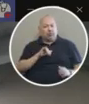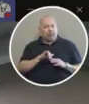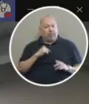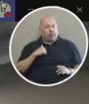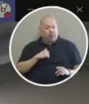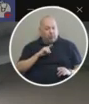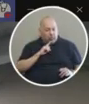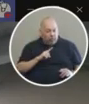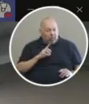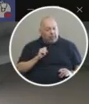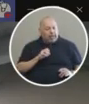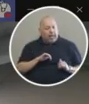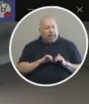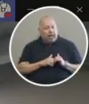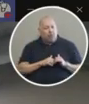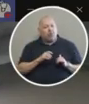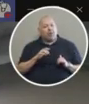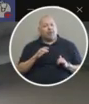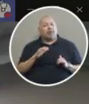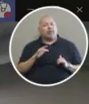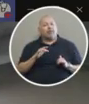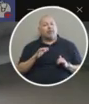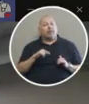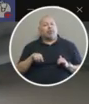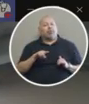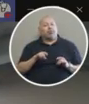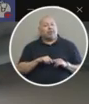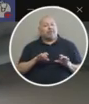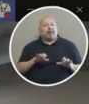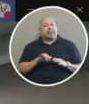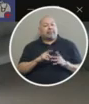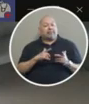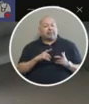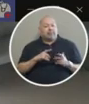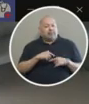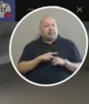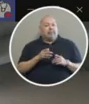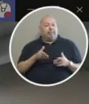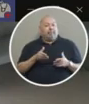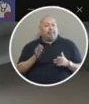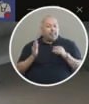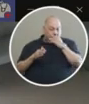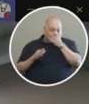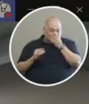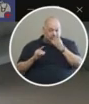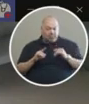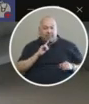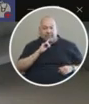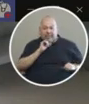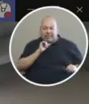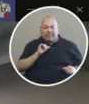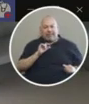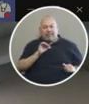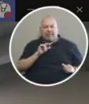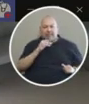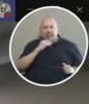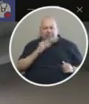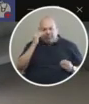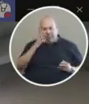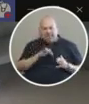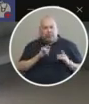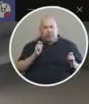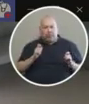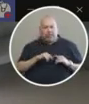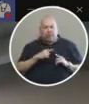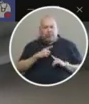where we were and how these kind of actions need to inform that presentation. It would do no good for me to give you information that's going to